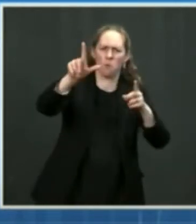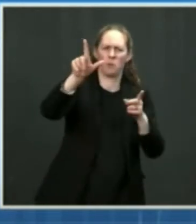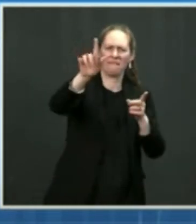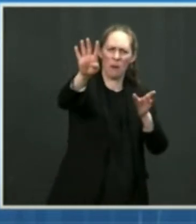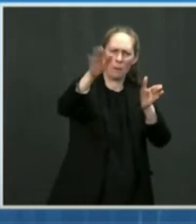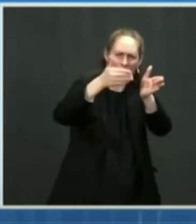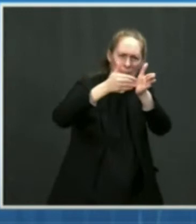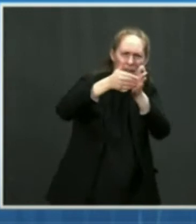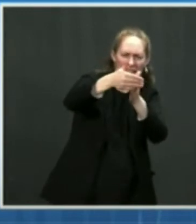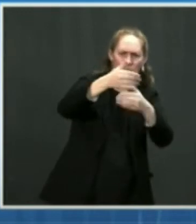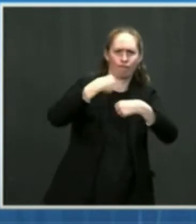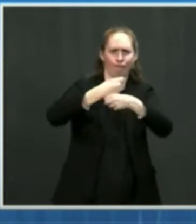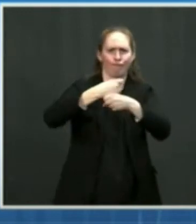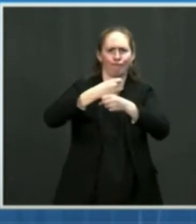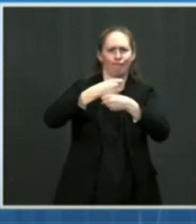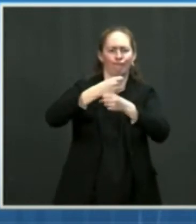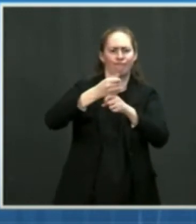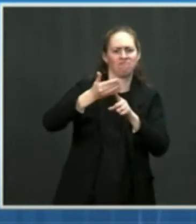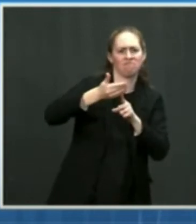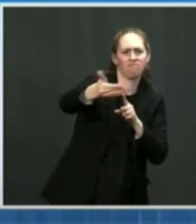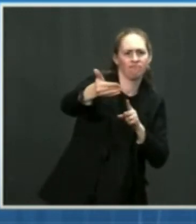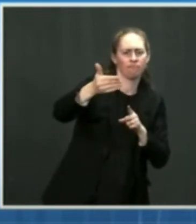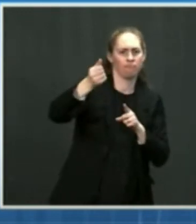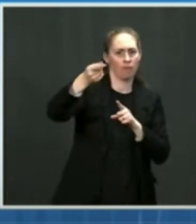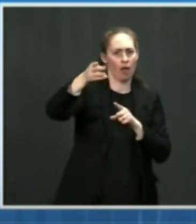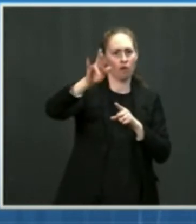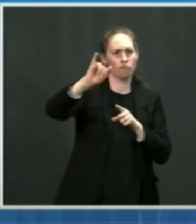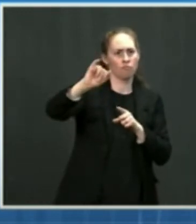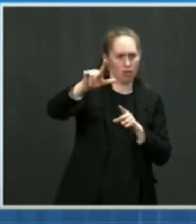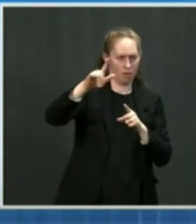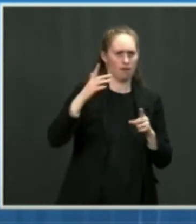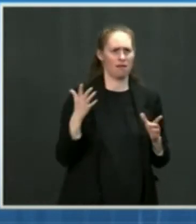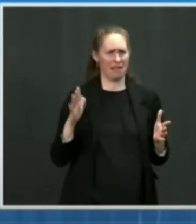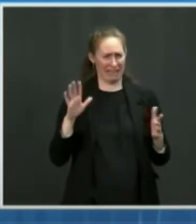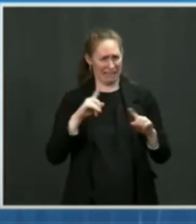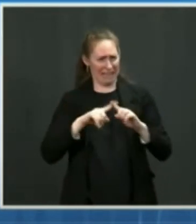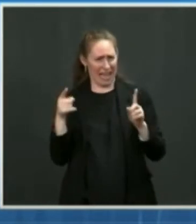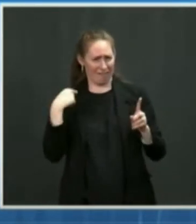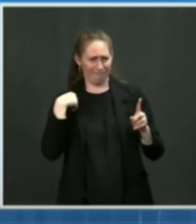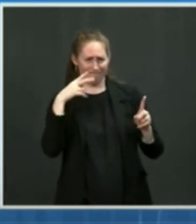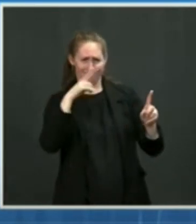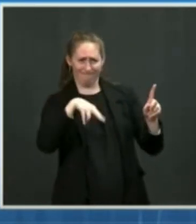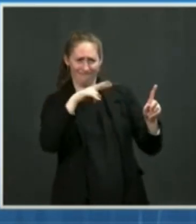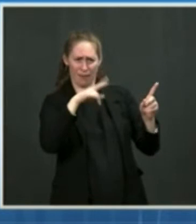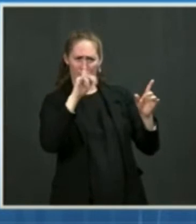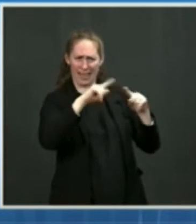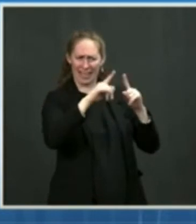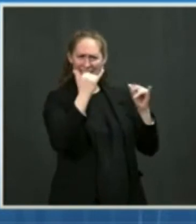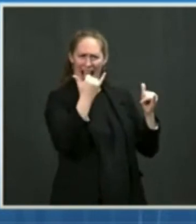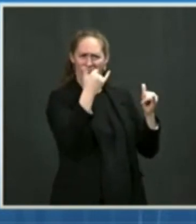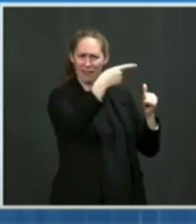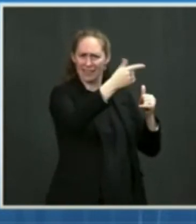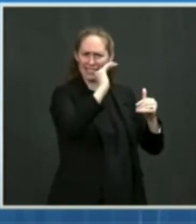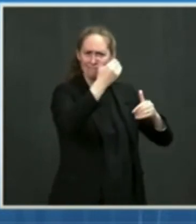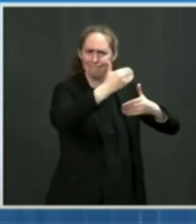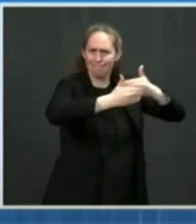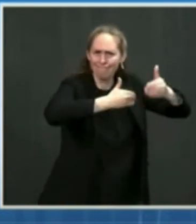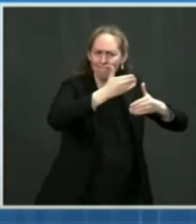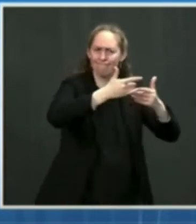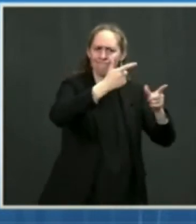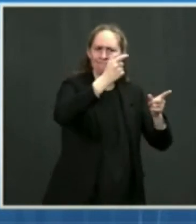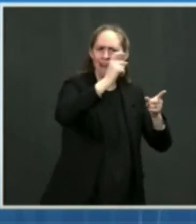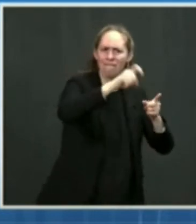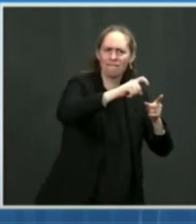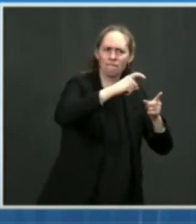April, and that was not contingent on emergent receiving authorization. But I know that there's been some